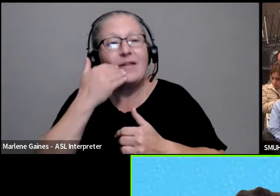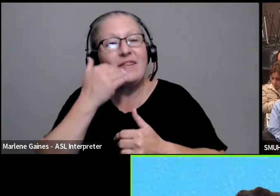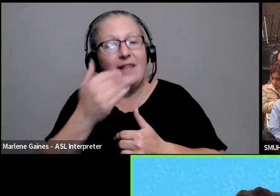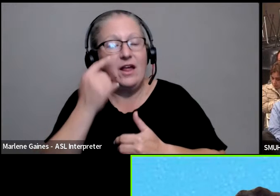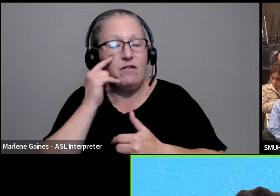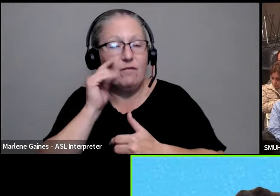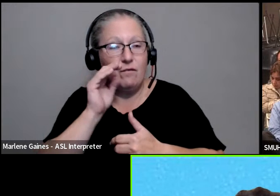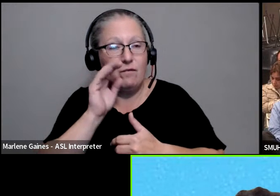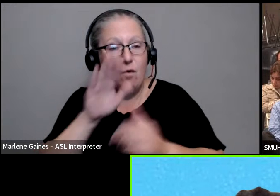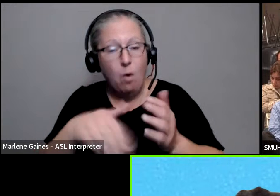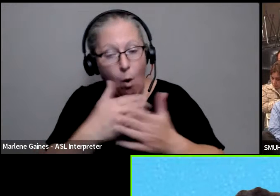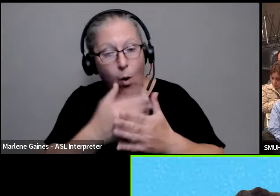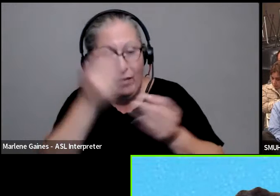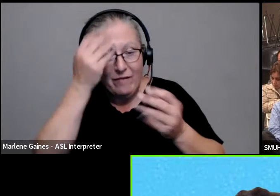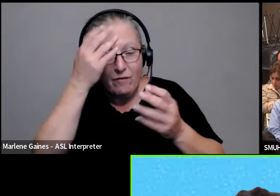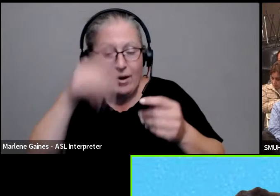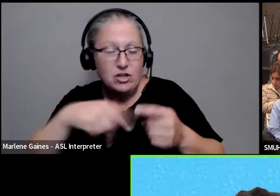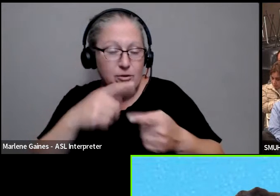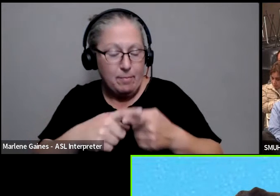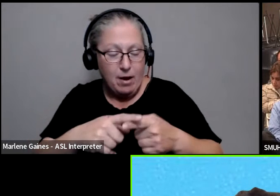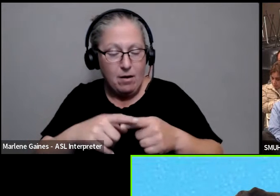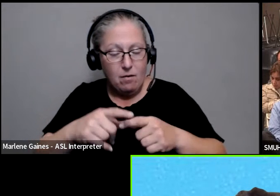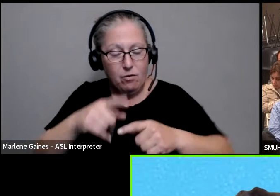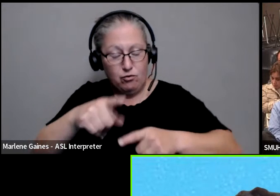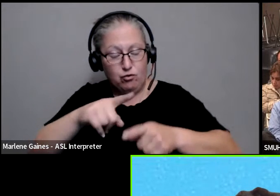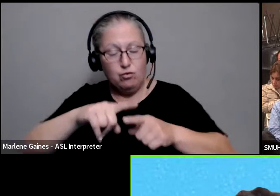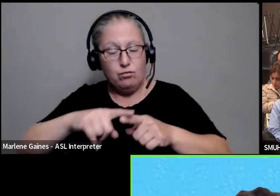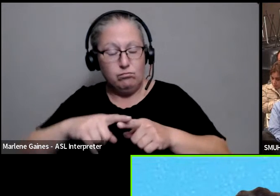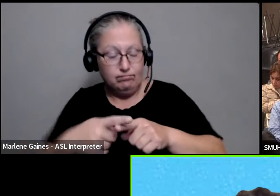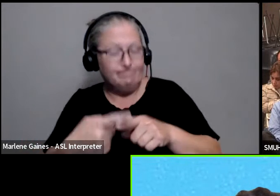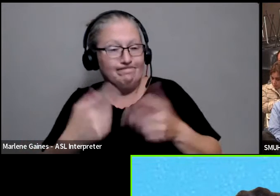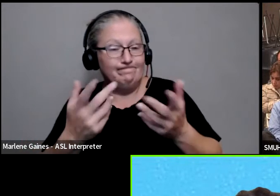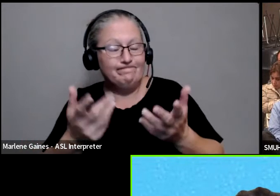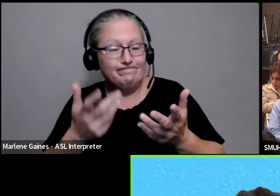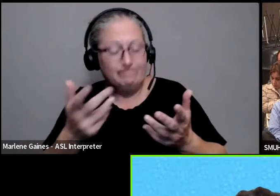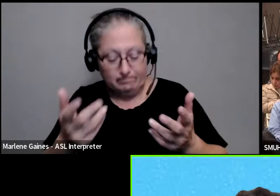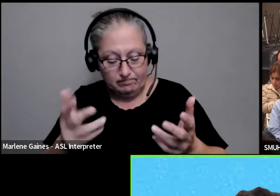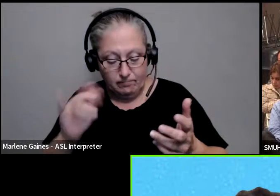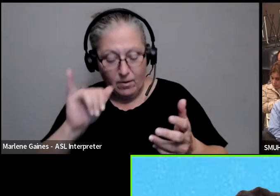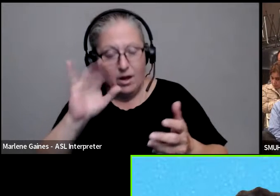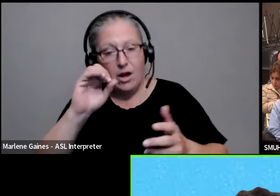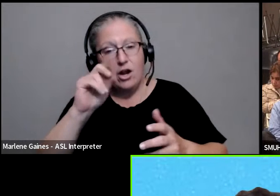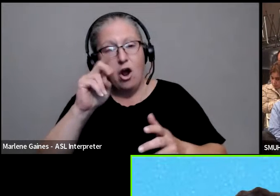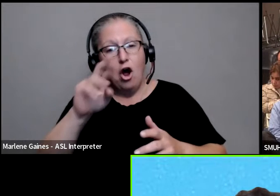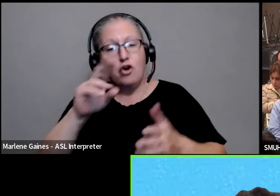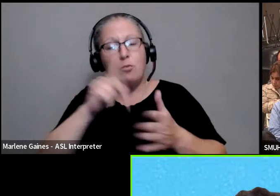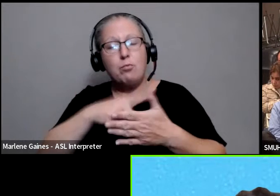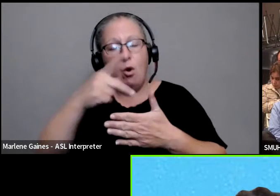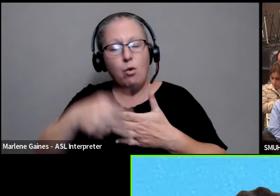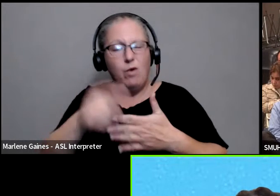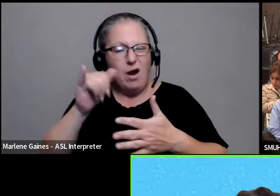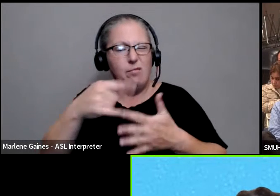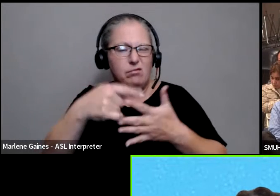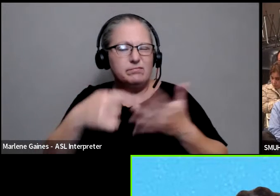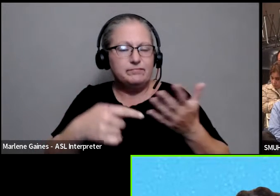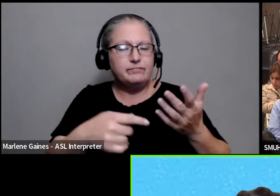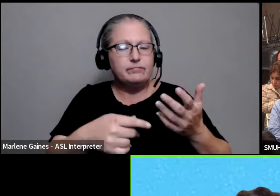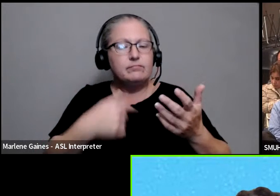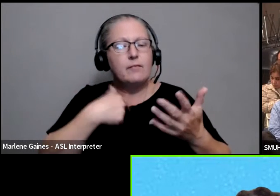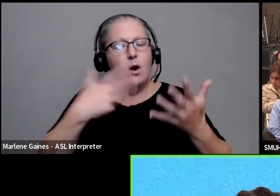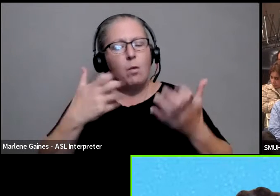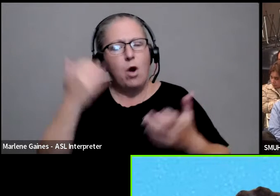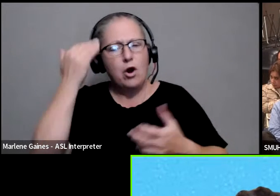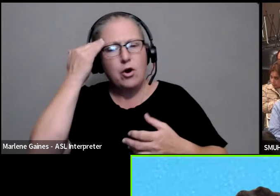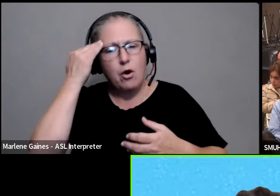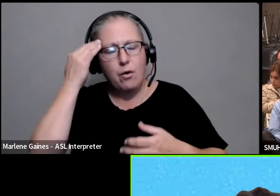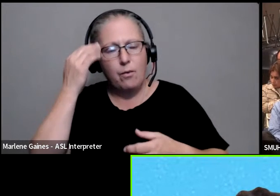your, for all the information about how you implemented the Yonder program and things like that. But I want to